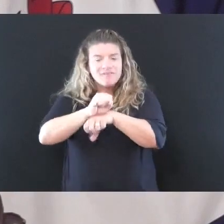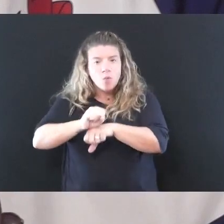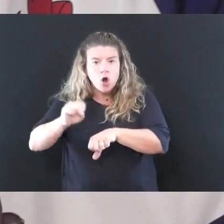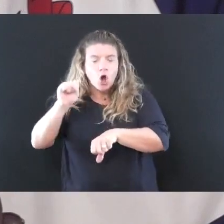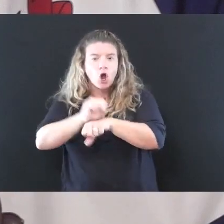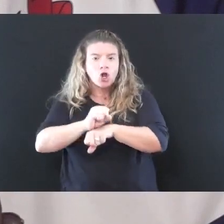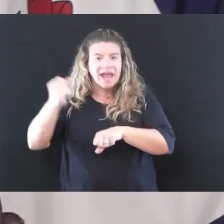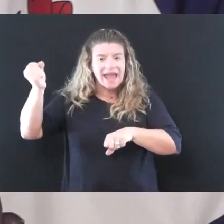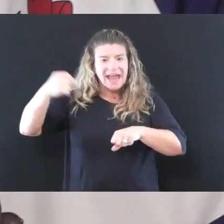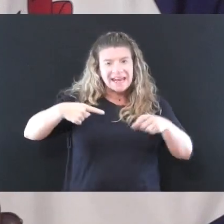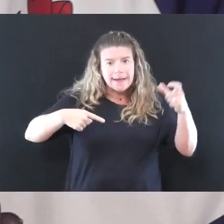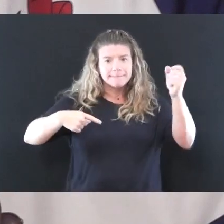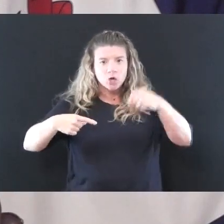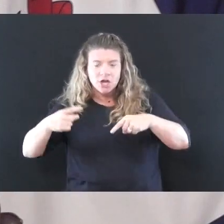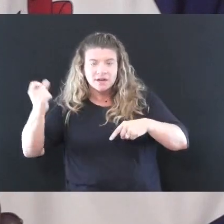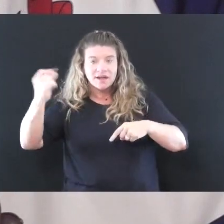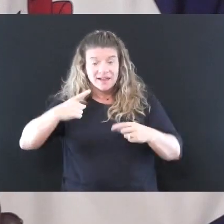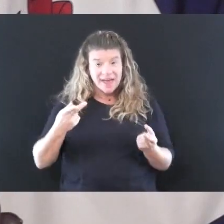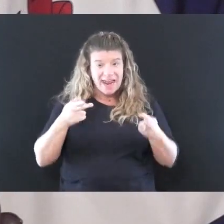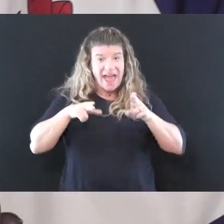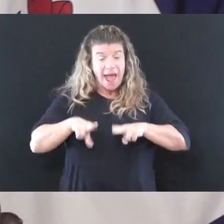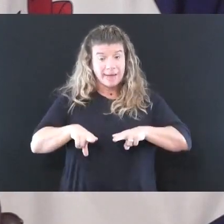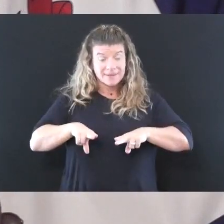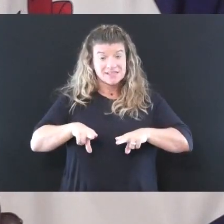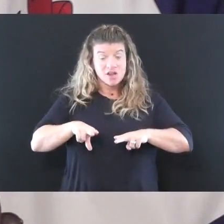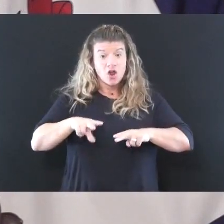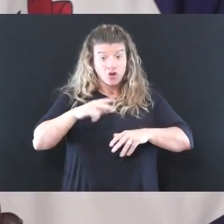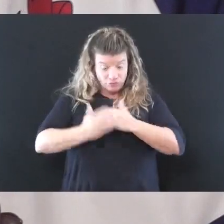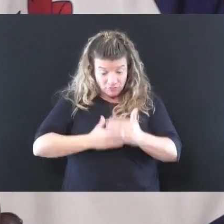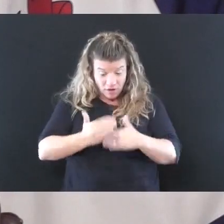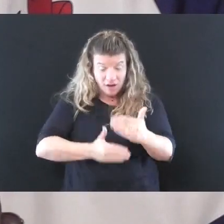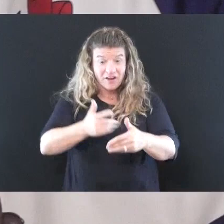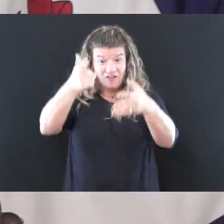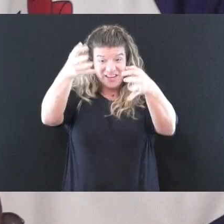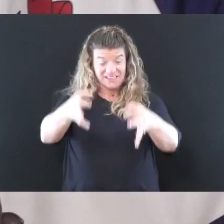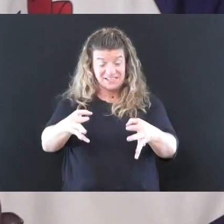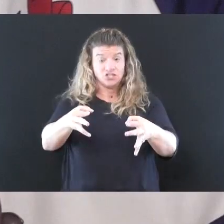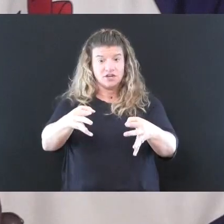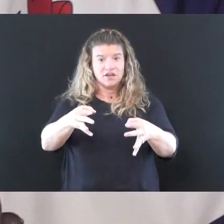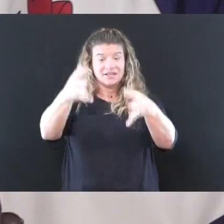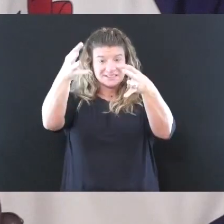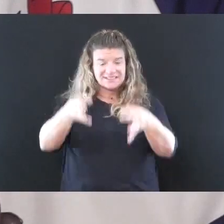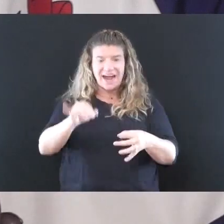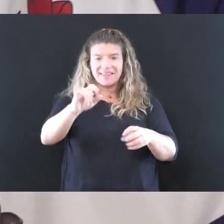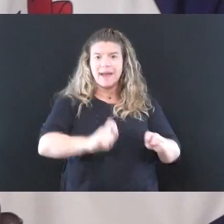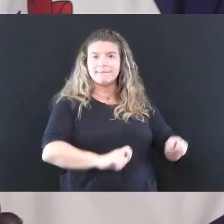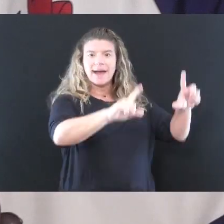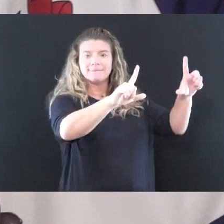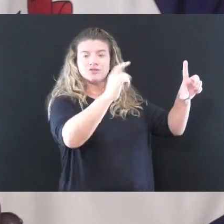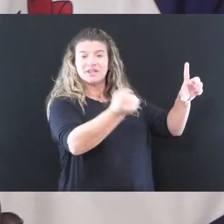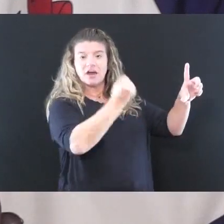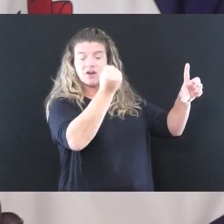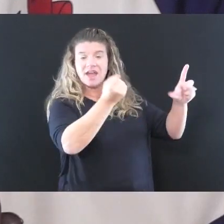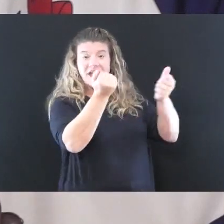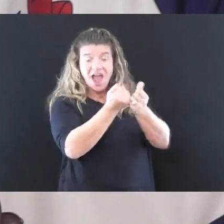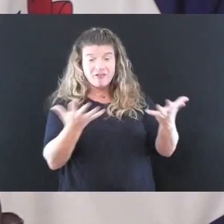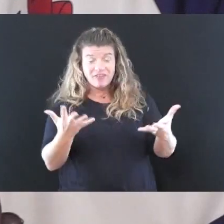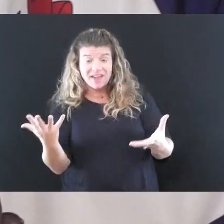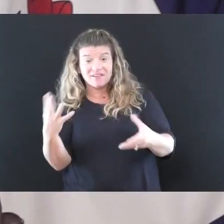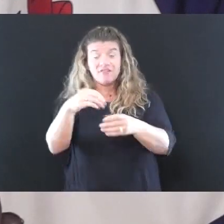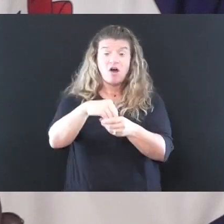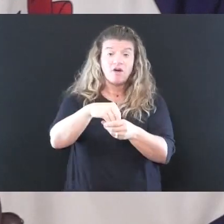goes in to making these decisions and deciding on the map and everything else